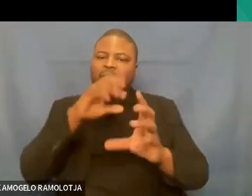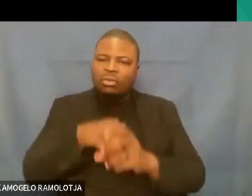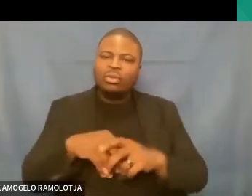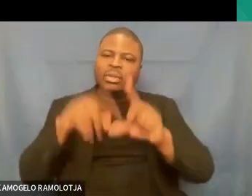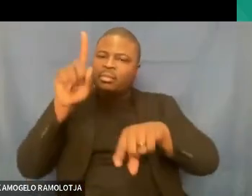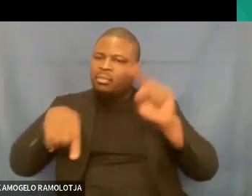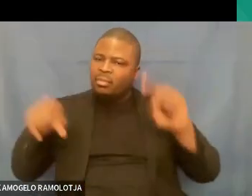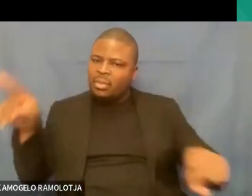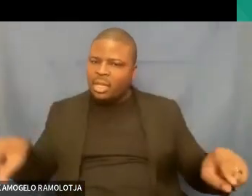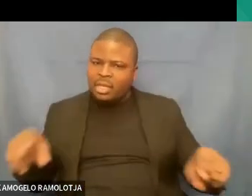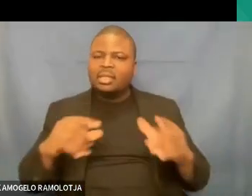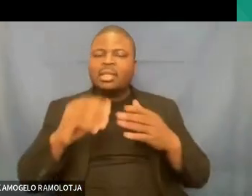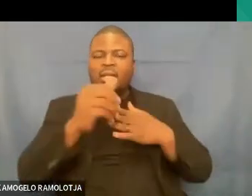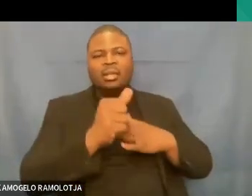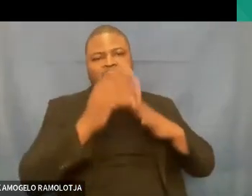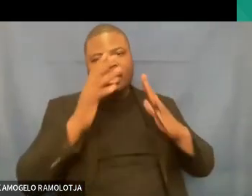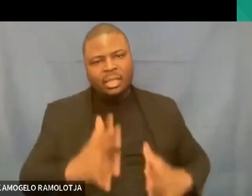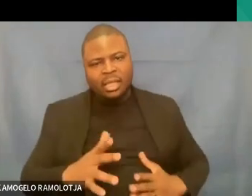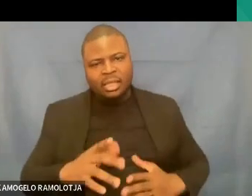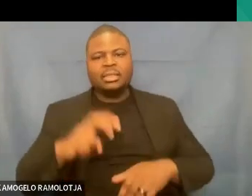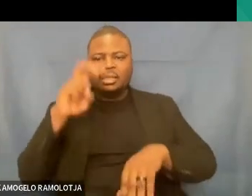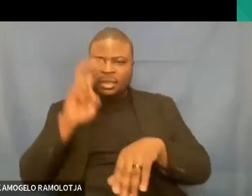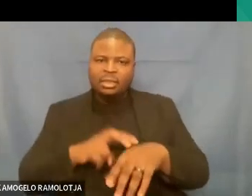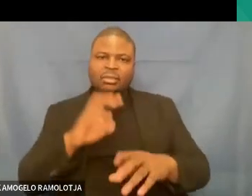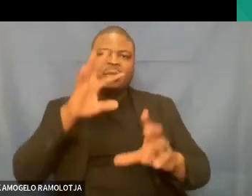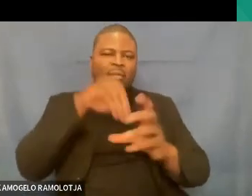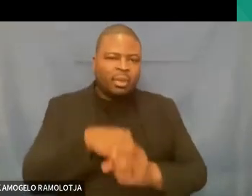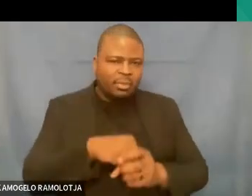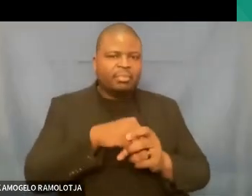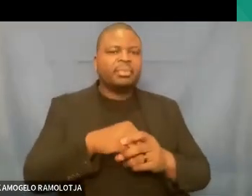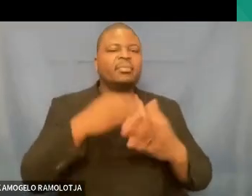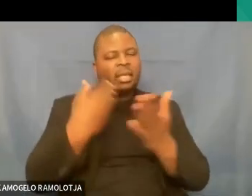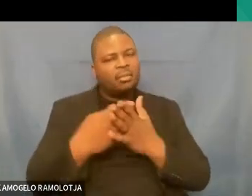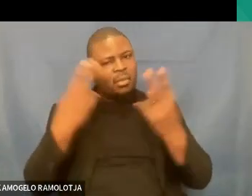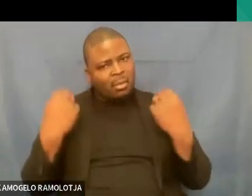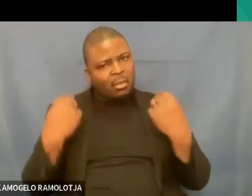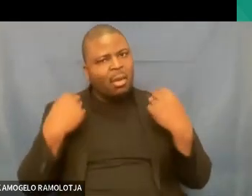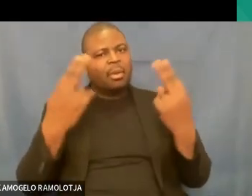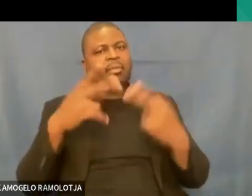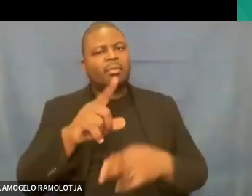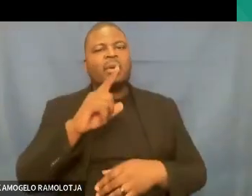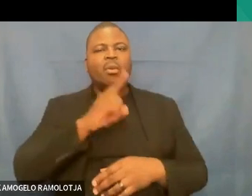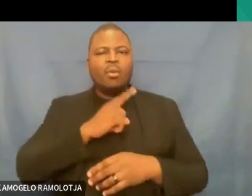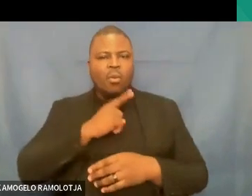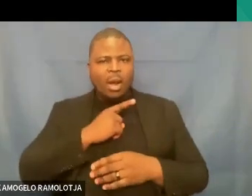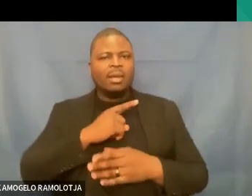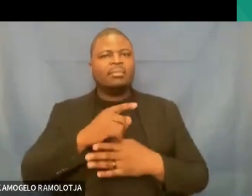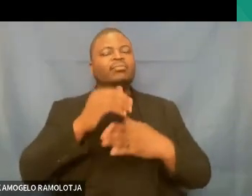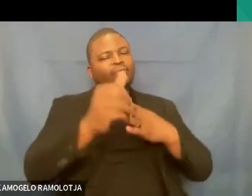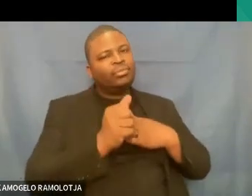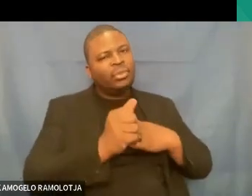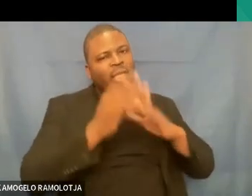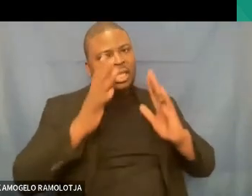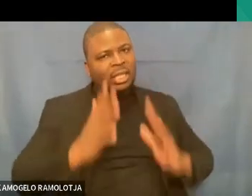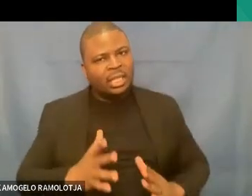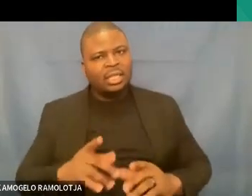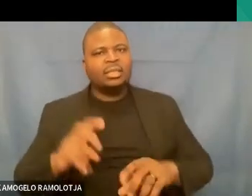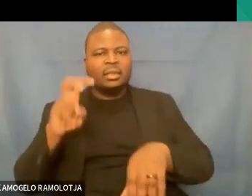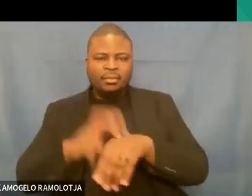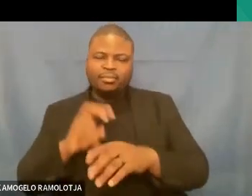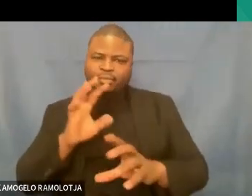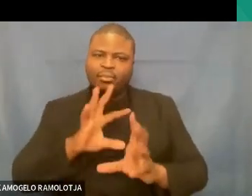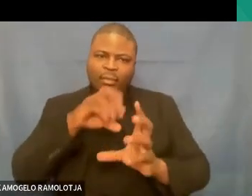we really need to speak up, because the leaders are able to influence much larger groups than if we were to